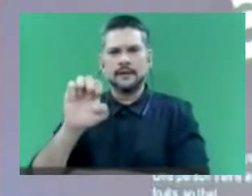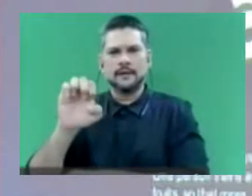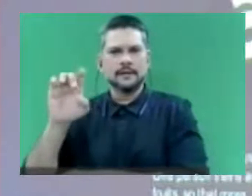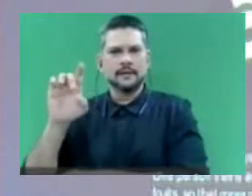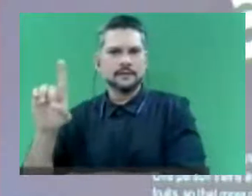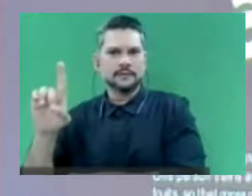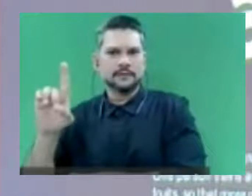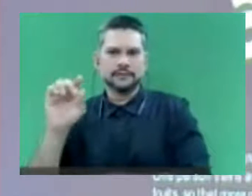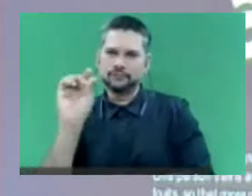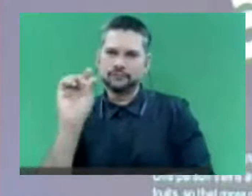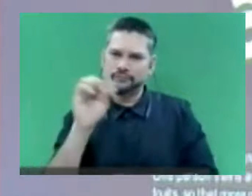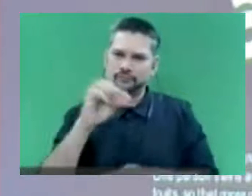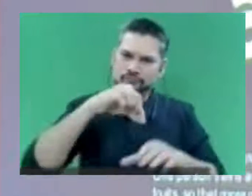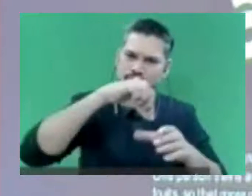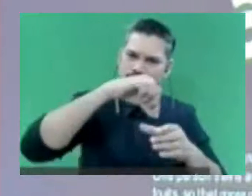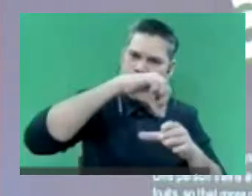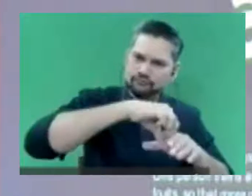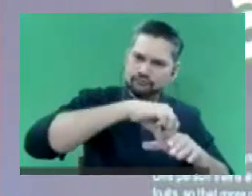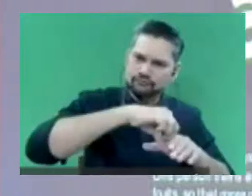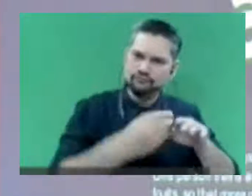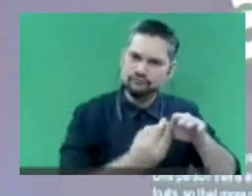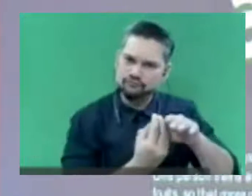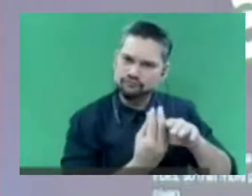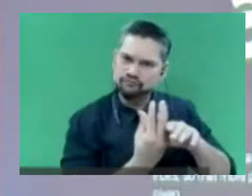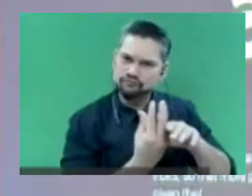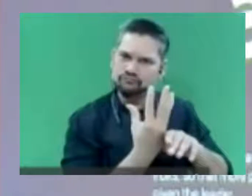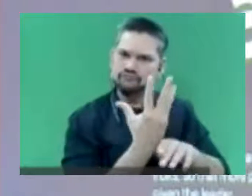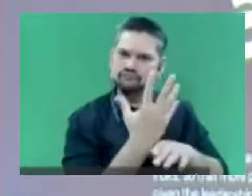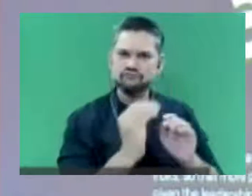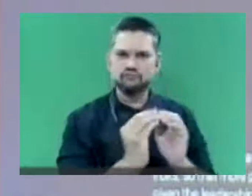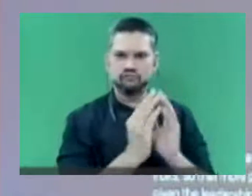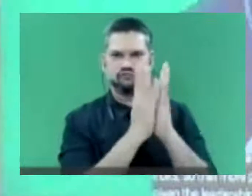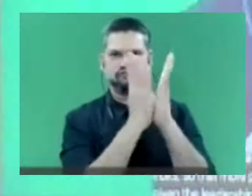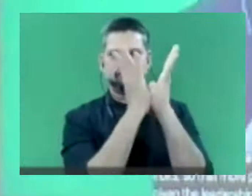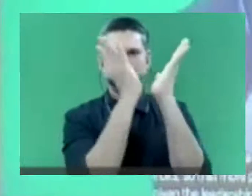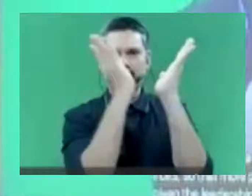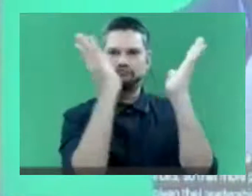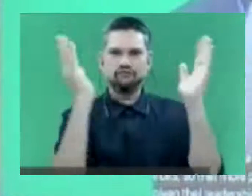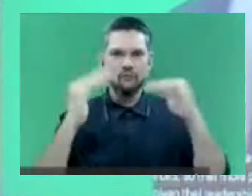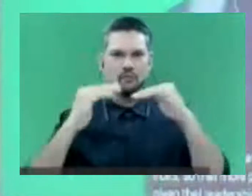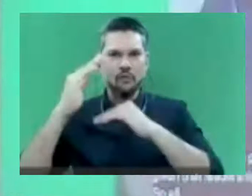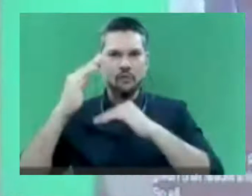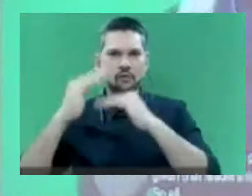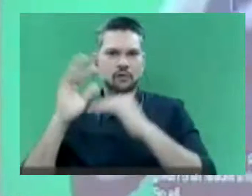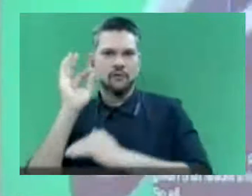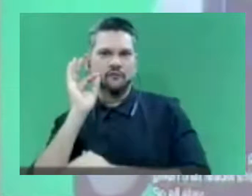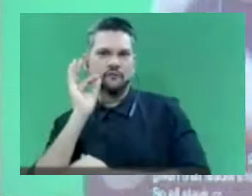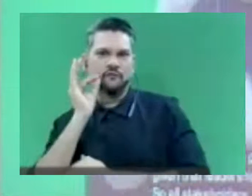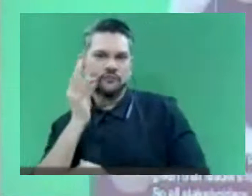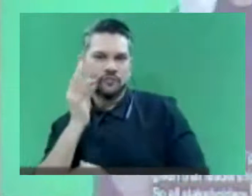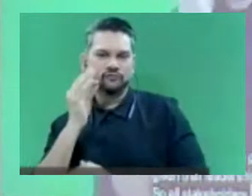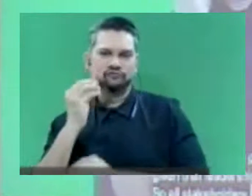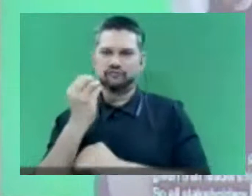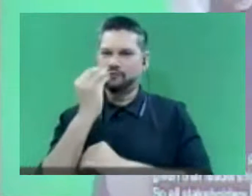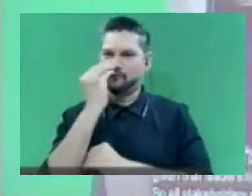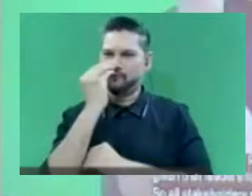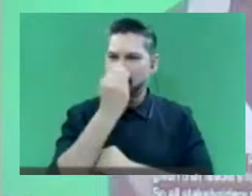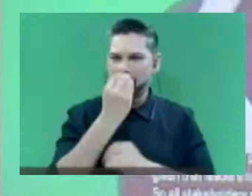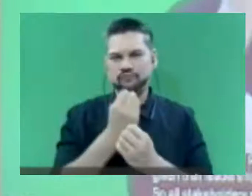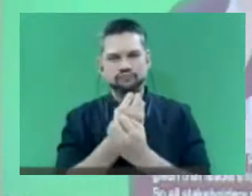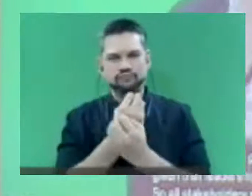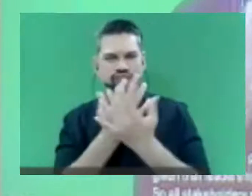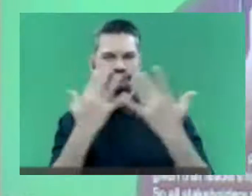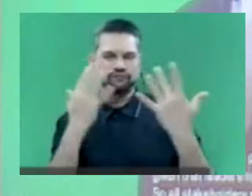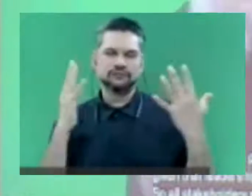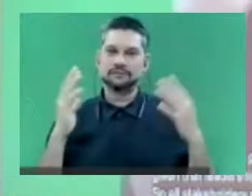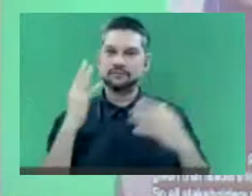people with disabilities can be given the leadership role. So all stakeholders, government level,